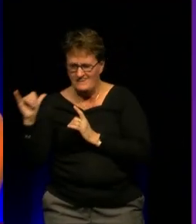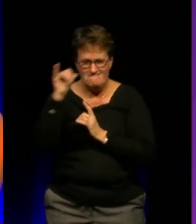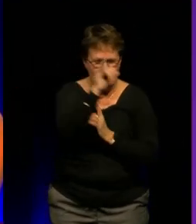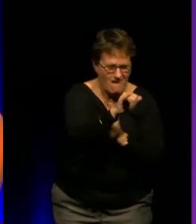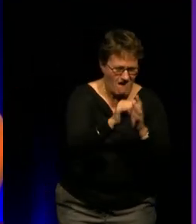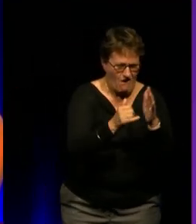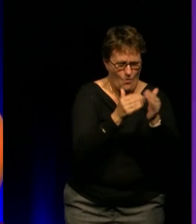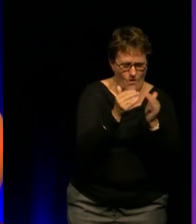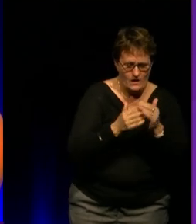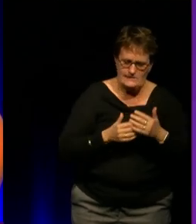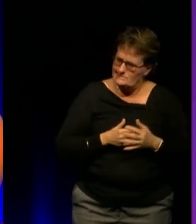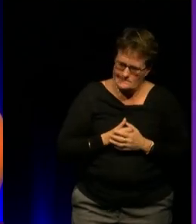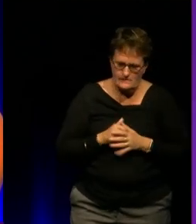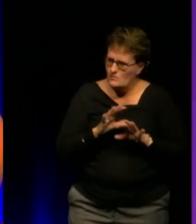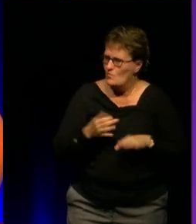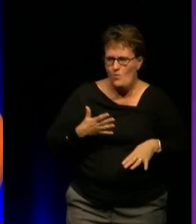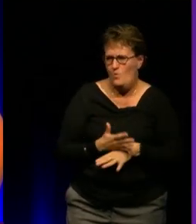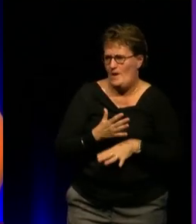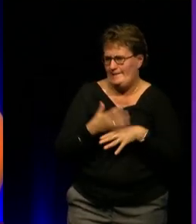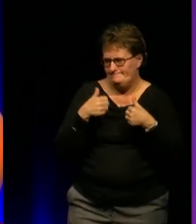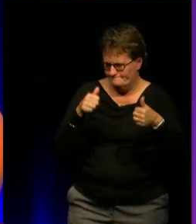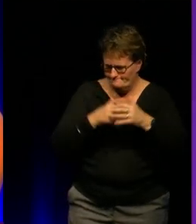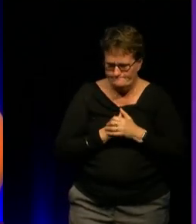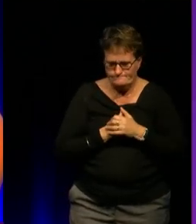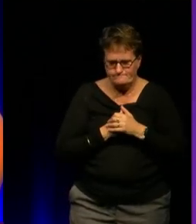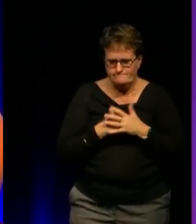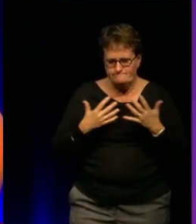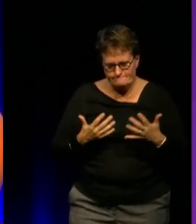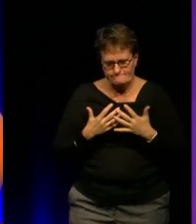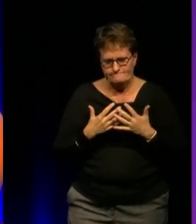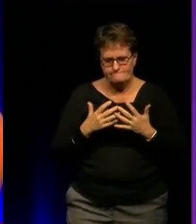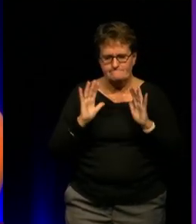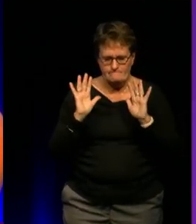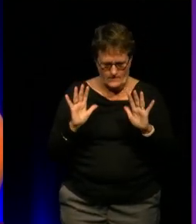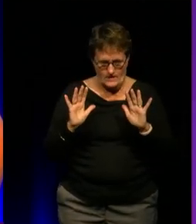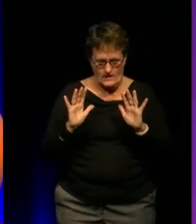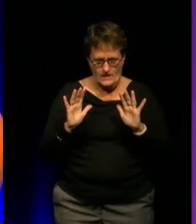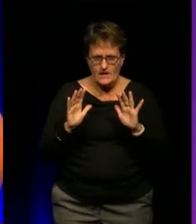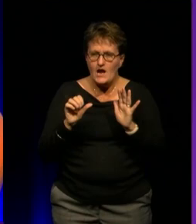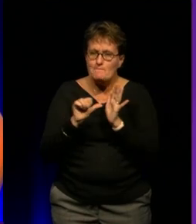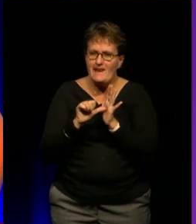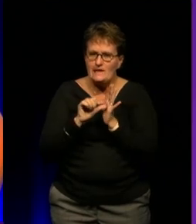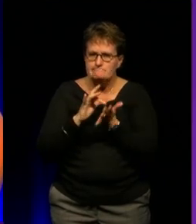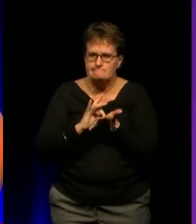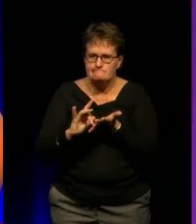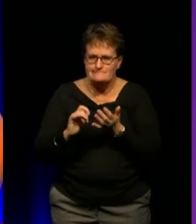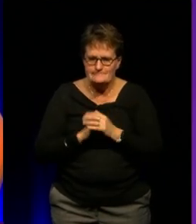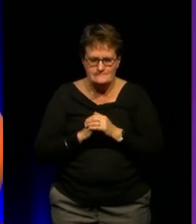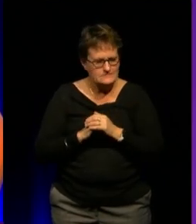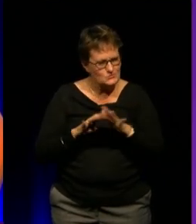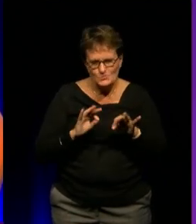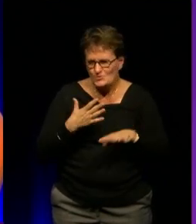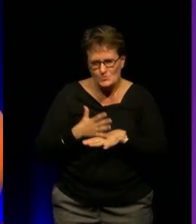it just wasn't working. It wasn't working, and we were running out of money. The particle wasn't